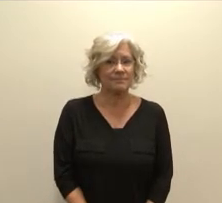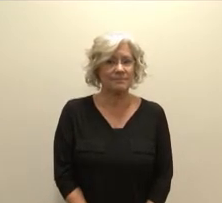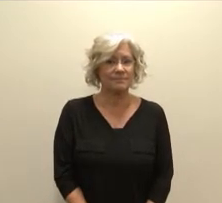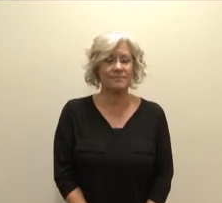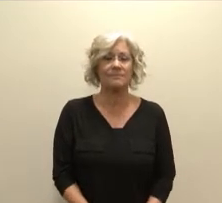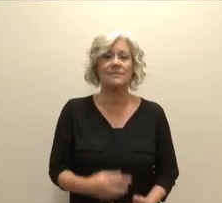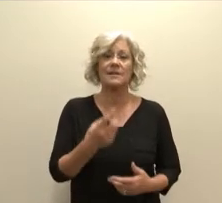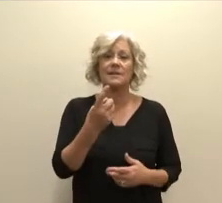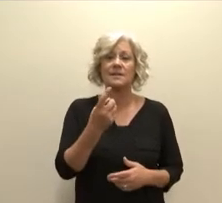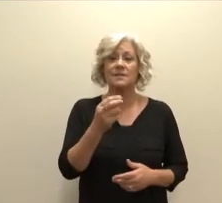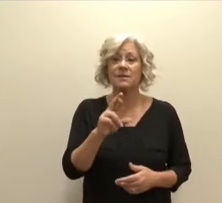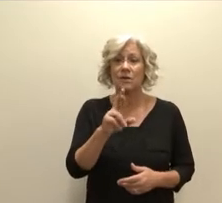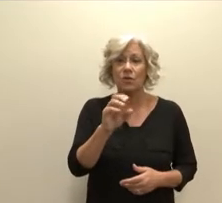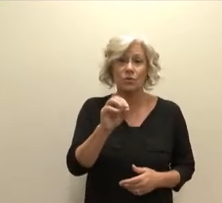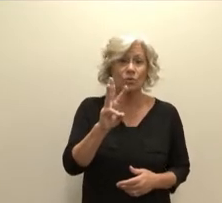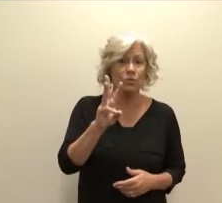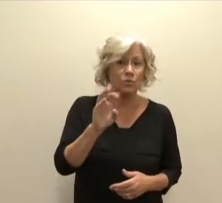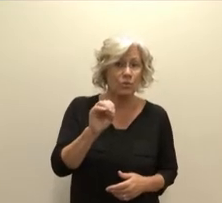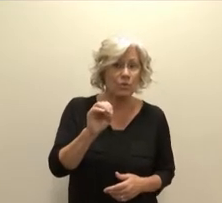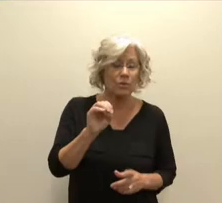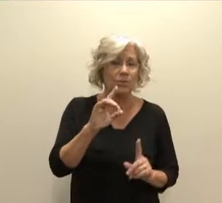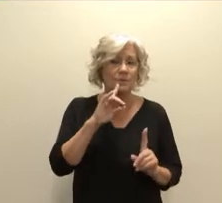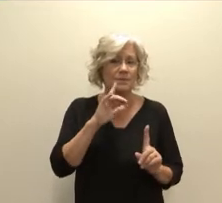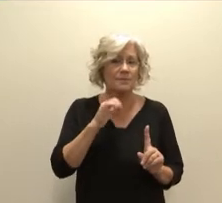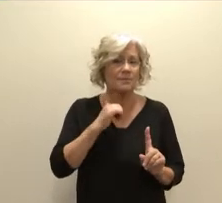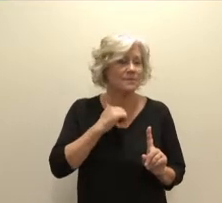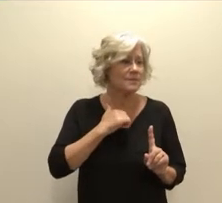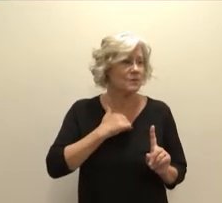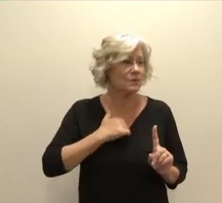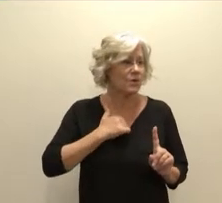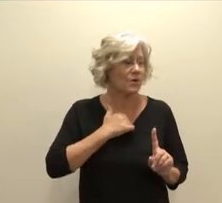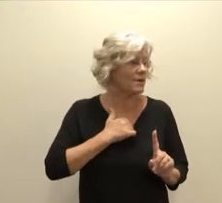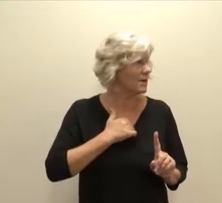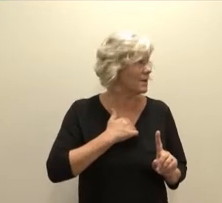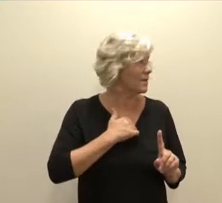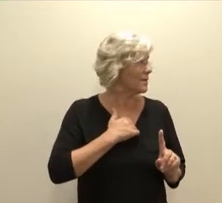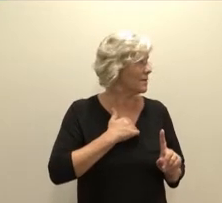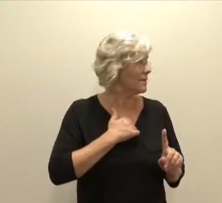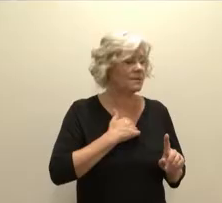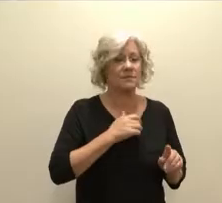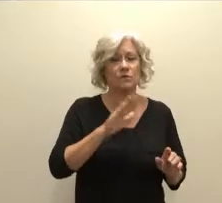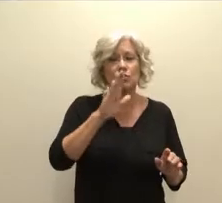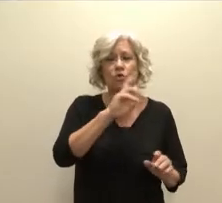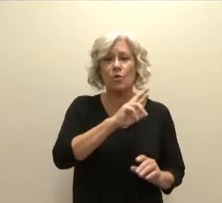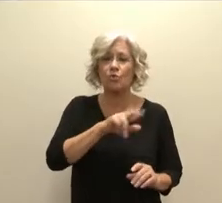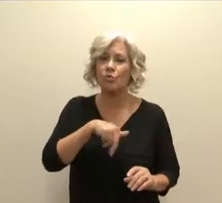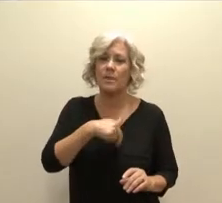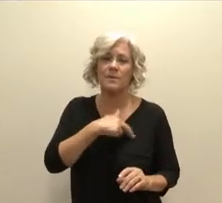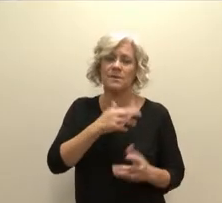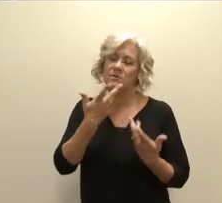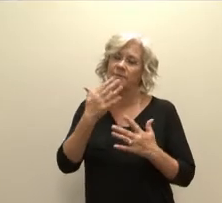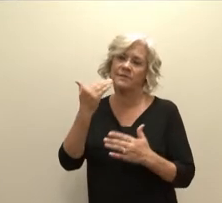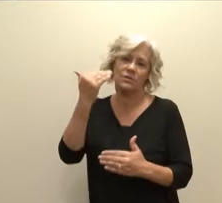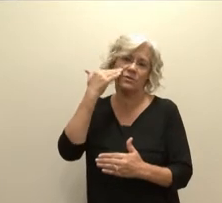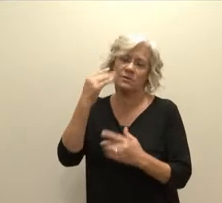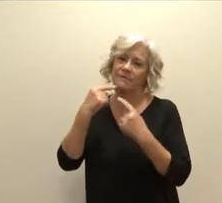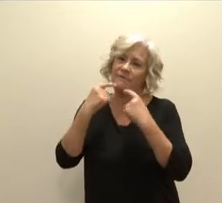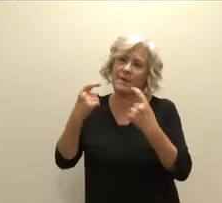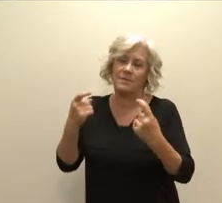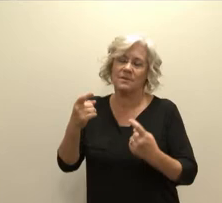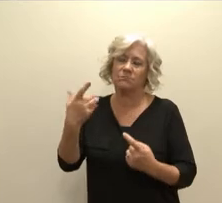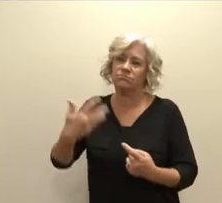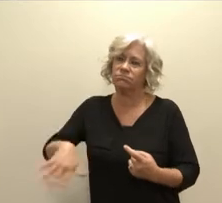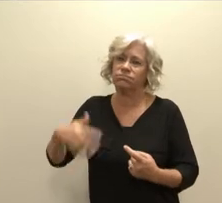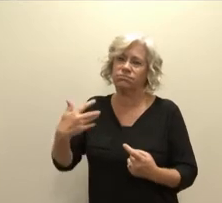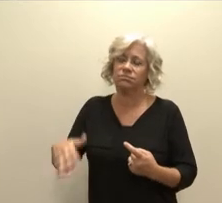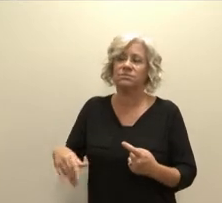Dr. Rowe, sorry my voice is a little is going out, but your reputation preceded you. And